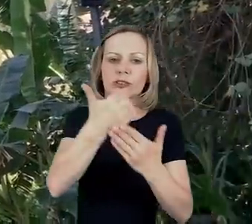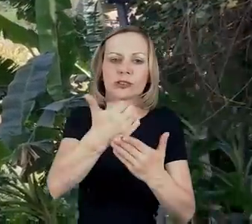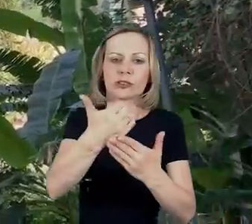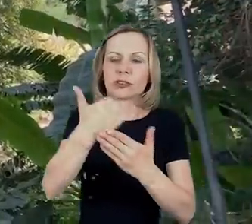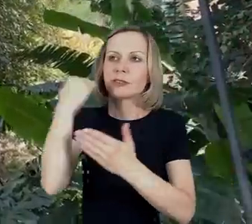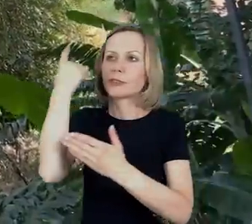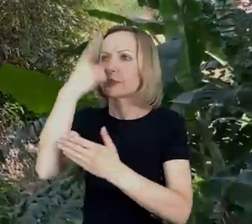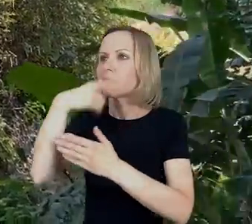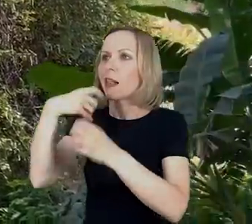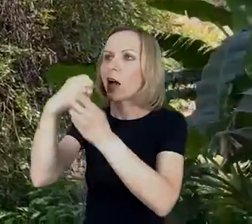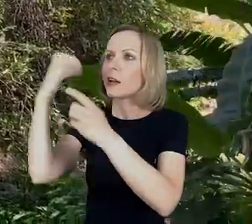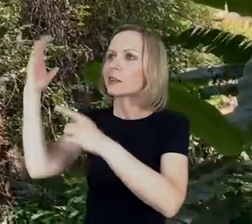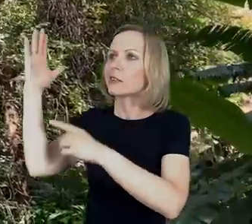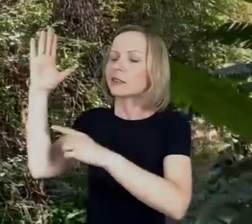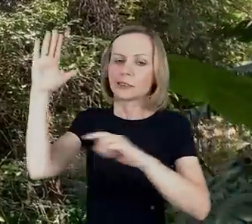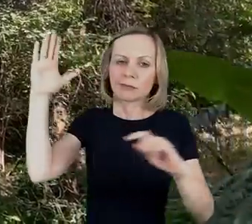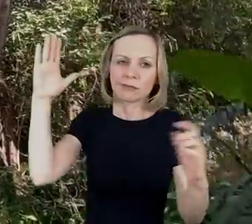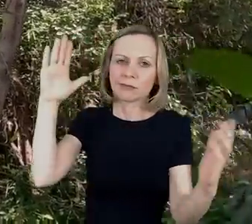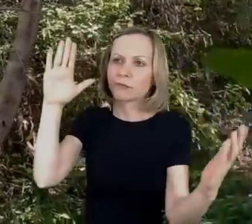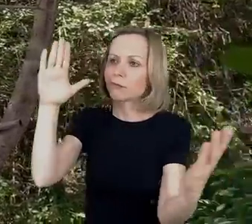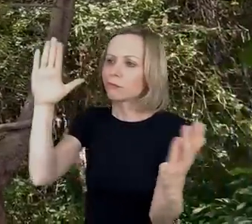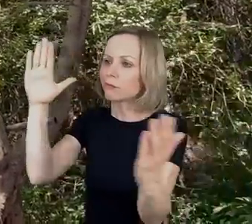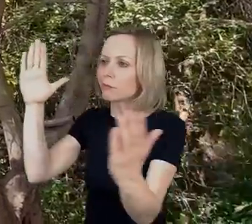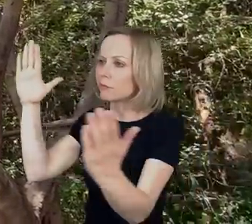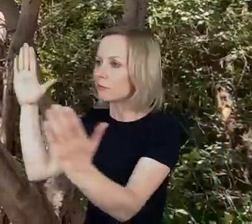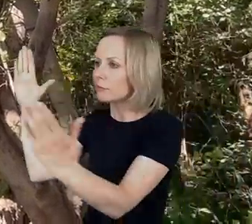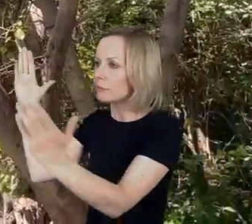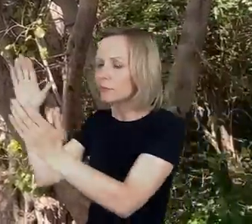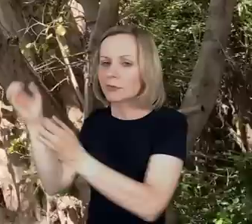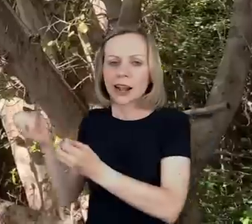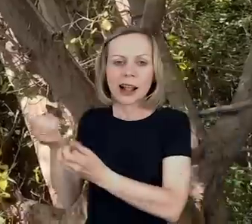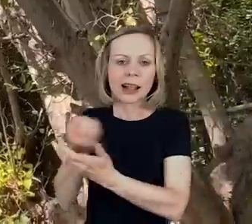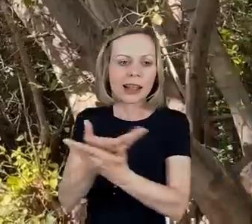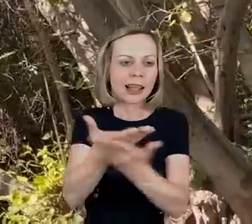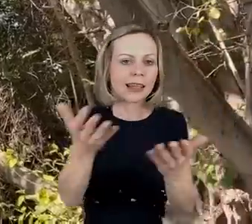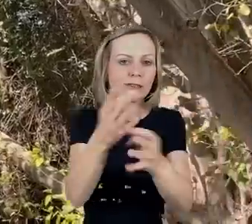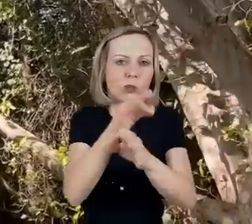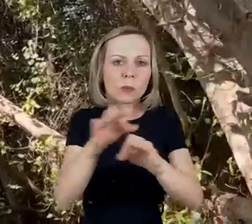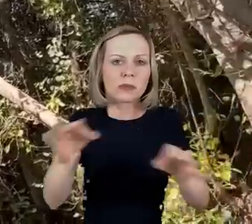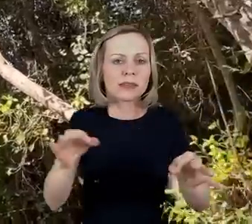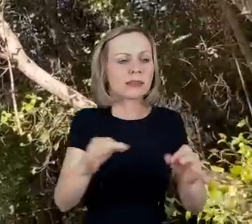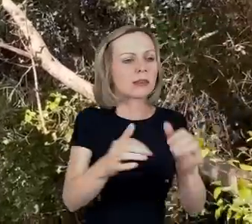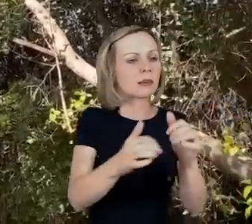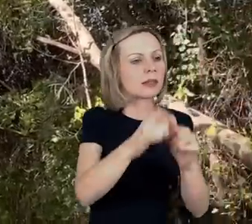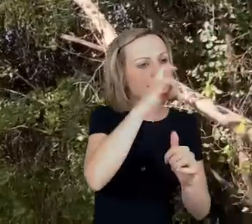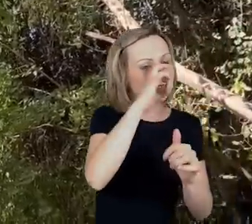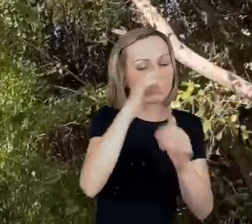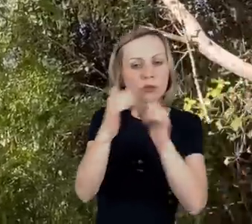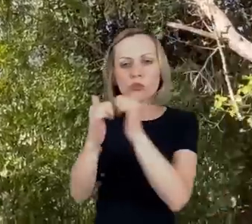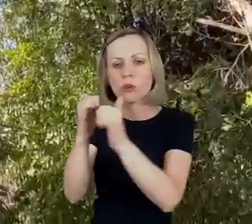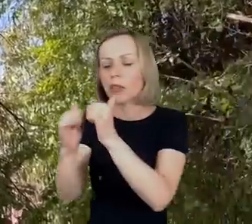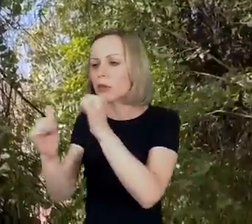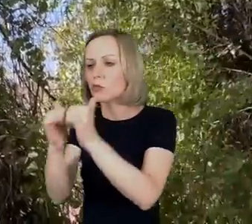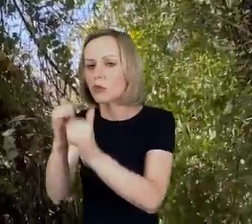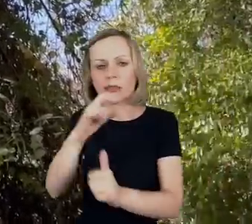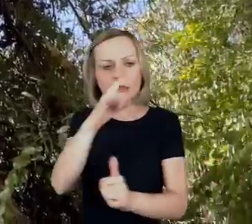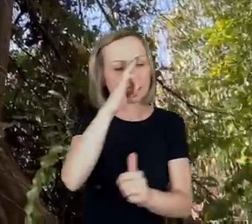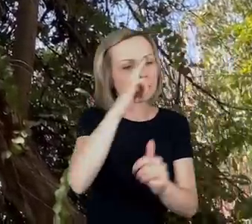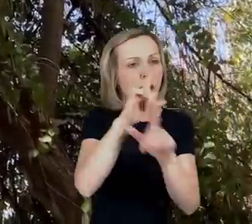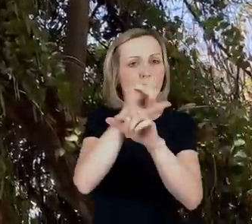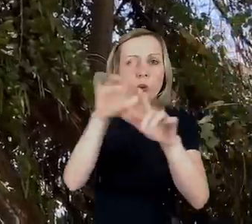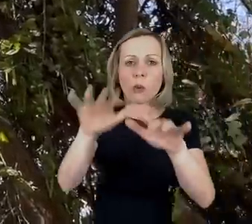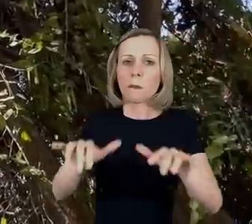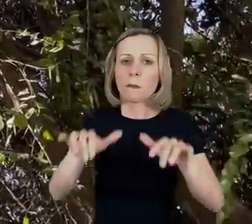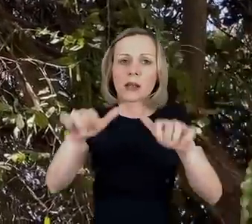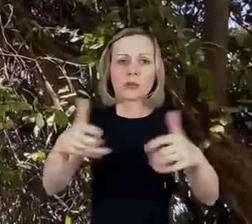countenance upon you and give you peace. My sisters, my brothers, my sisters, may the Lord bless you